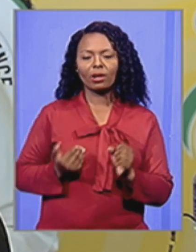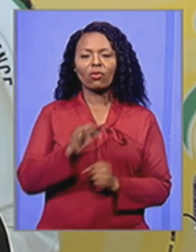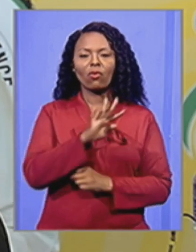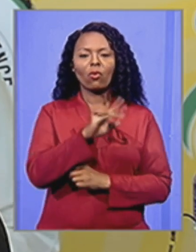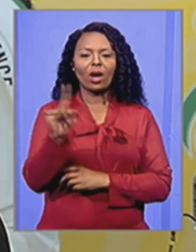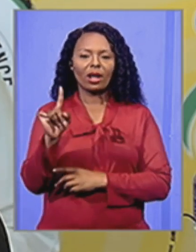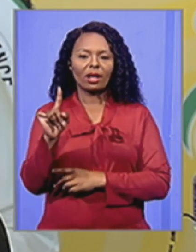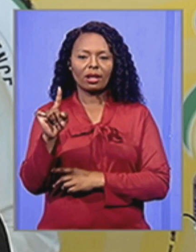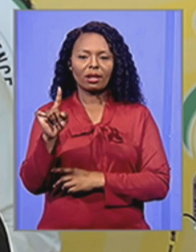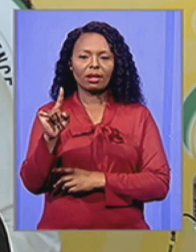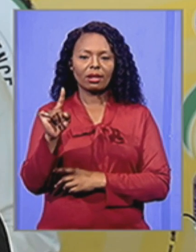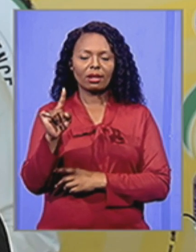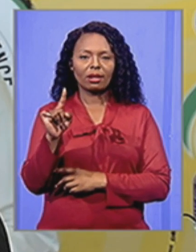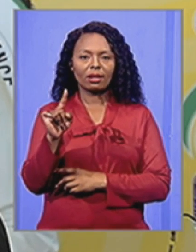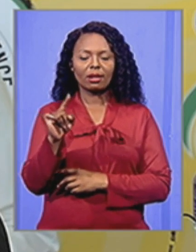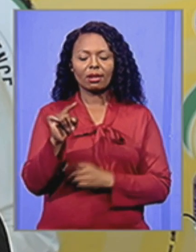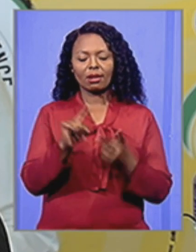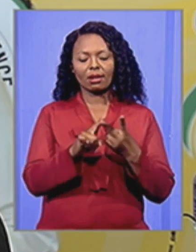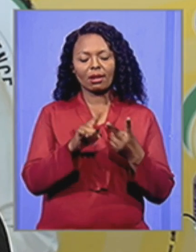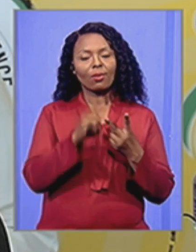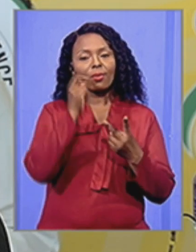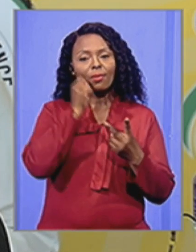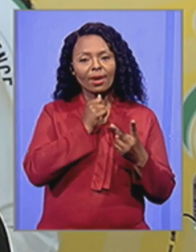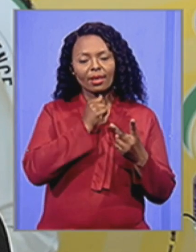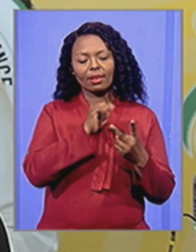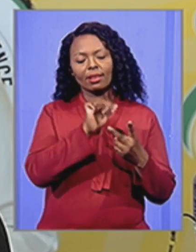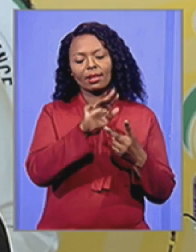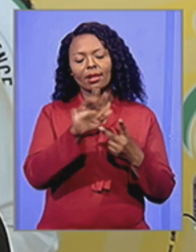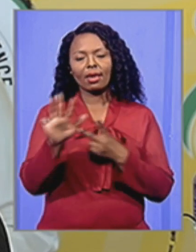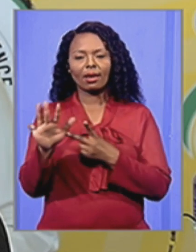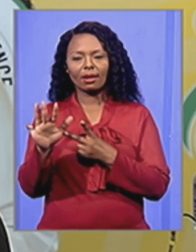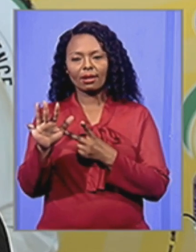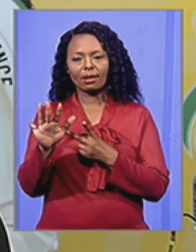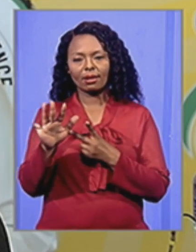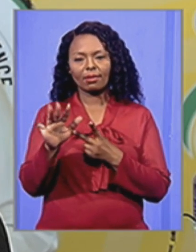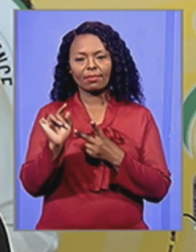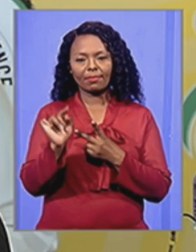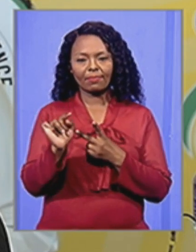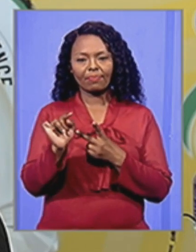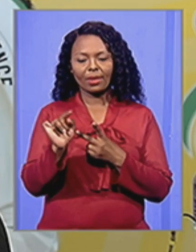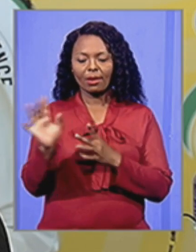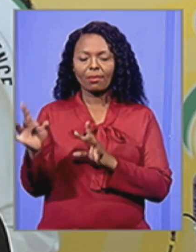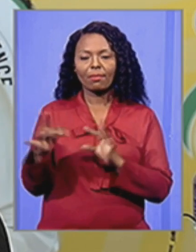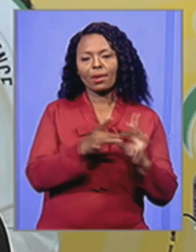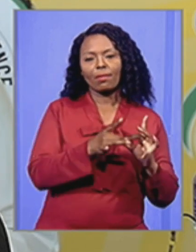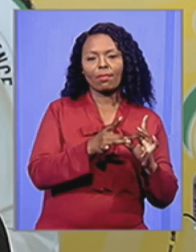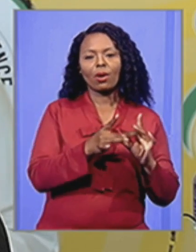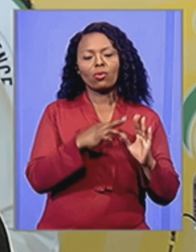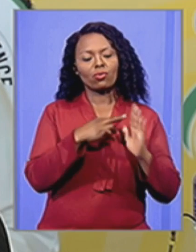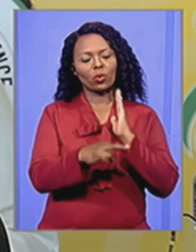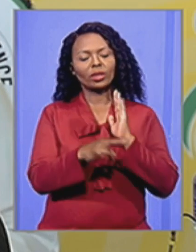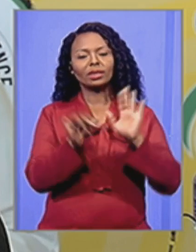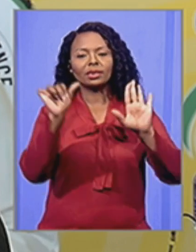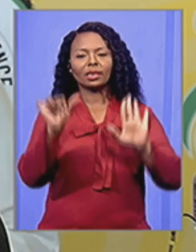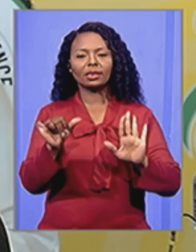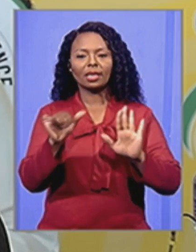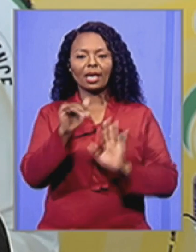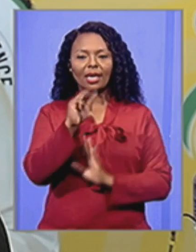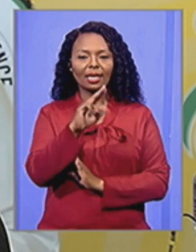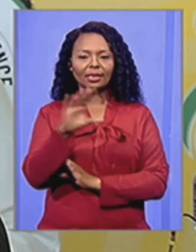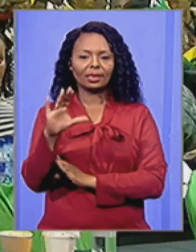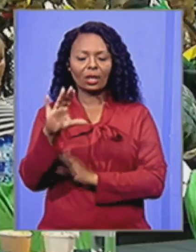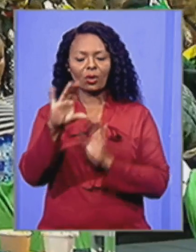and 39 male comrades In compliance with the Rule 6 of the ANC